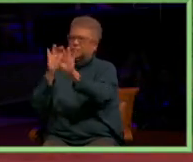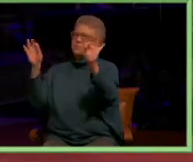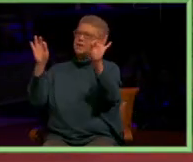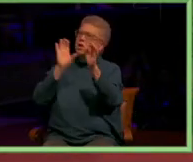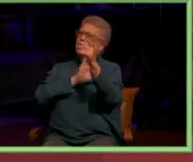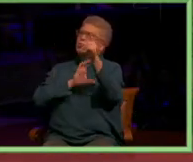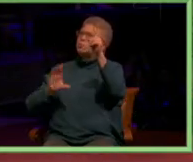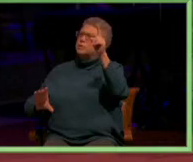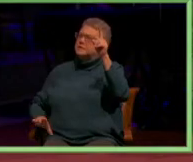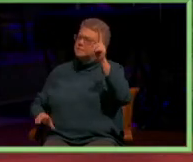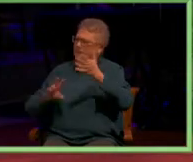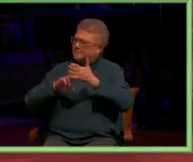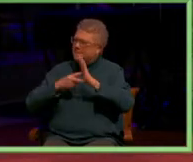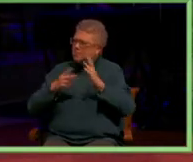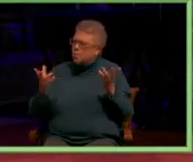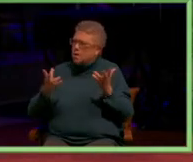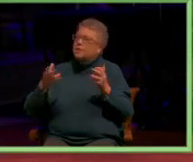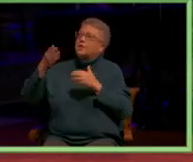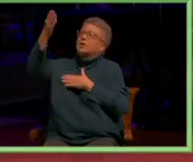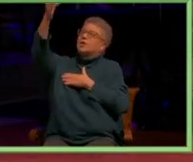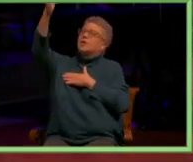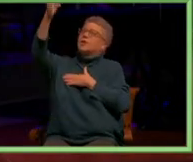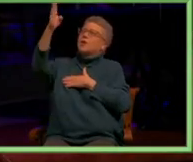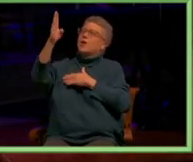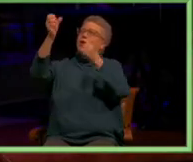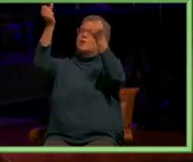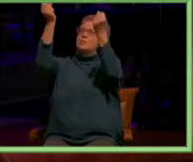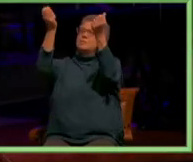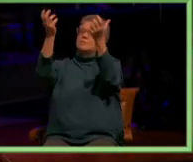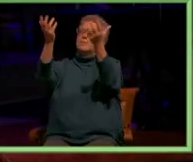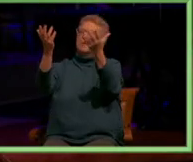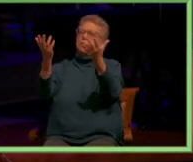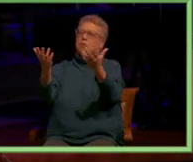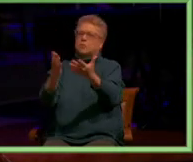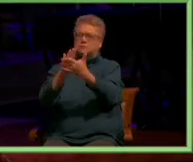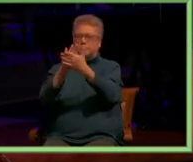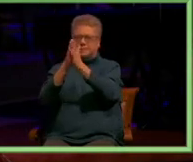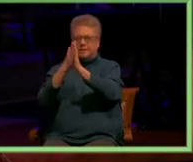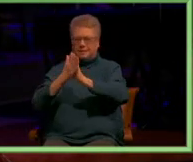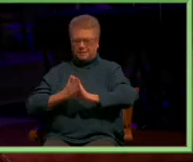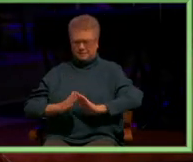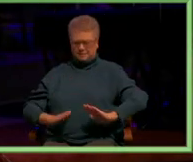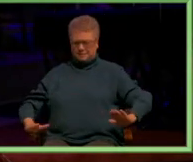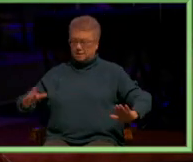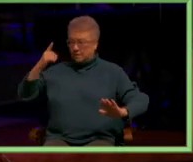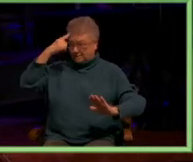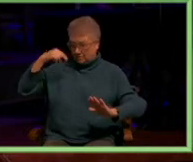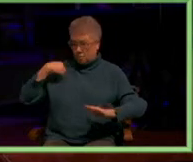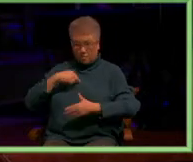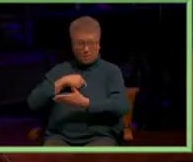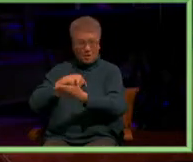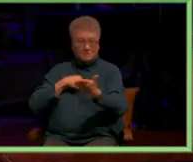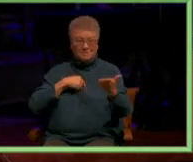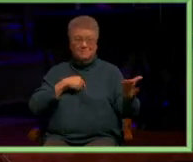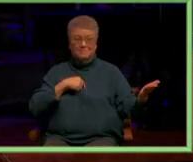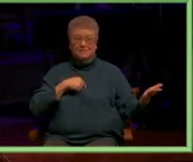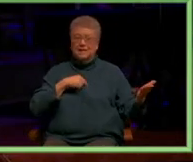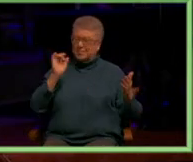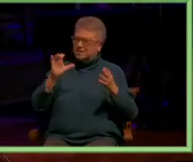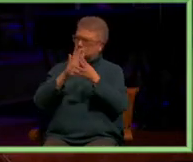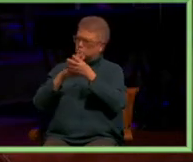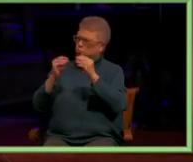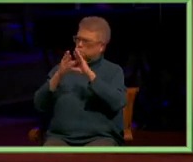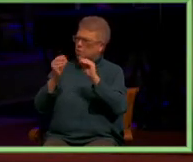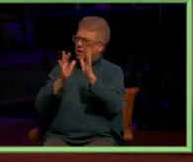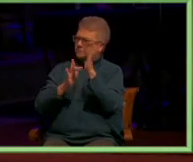about God bringing peace for us. This is the picture of the story of Jesus. We